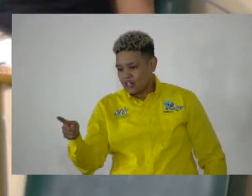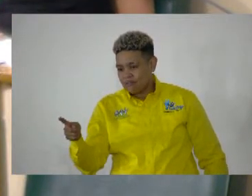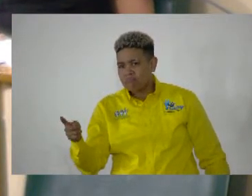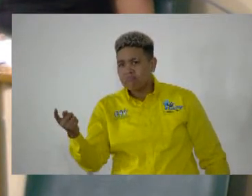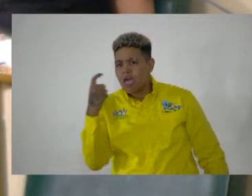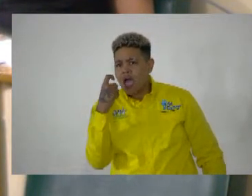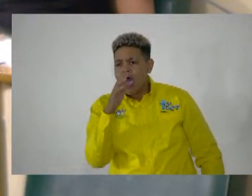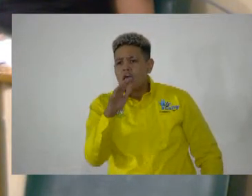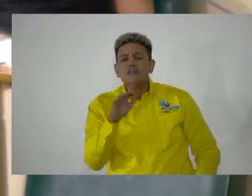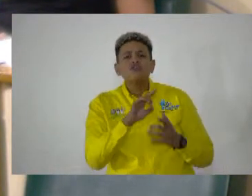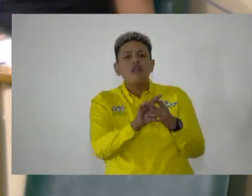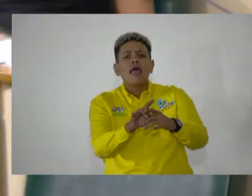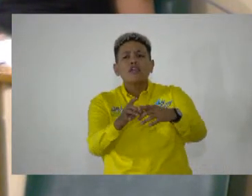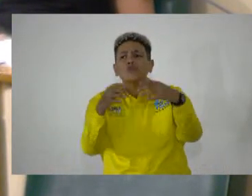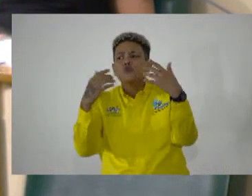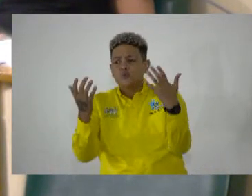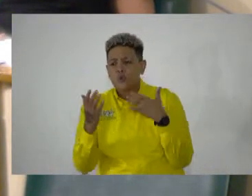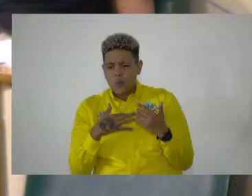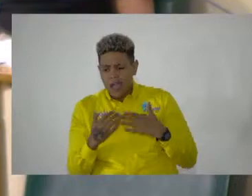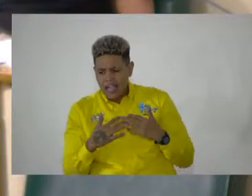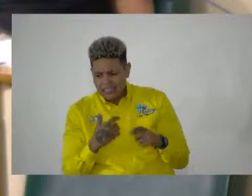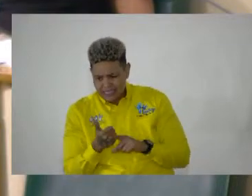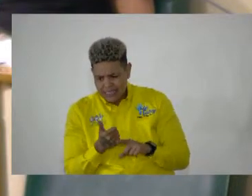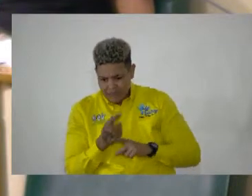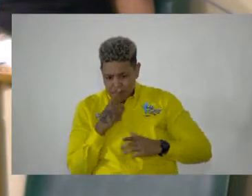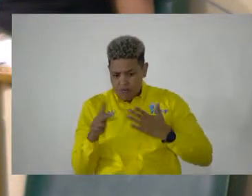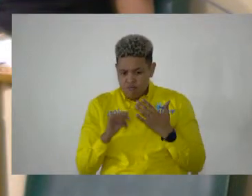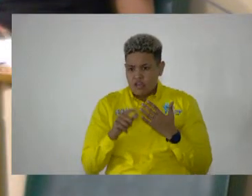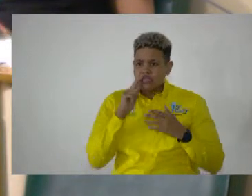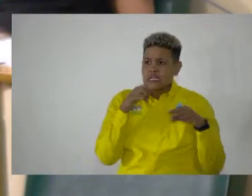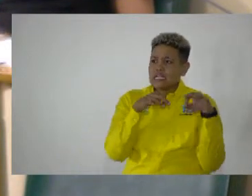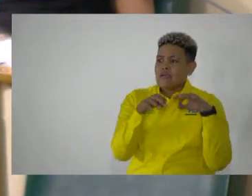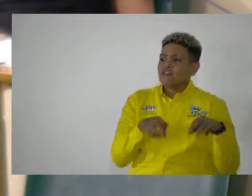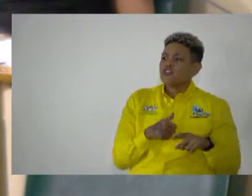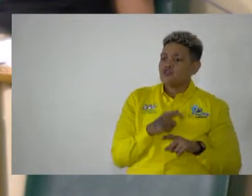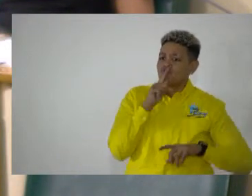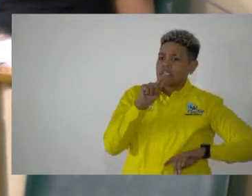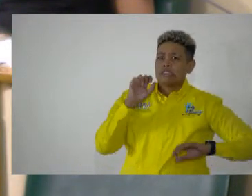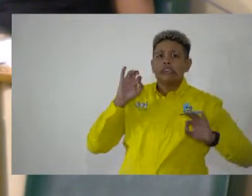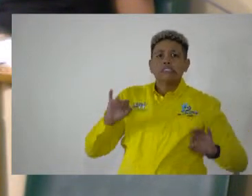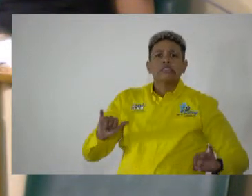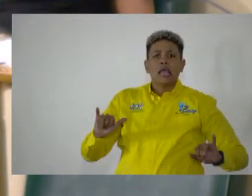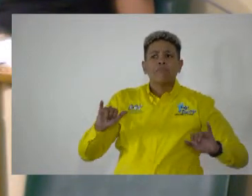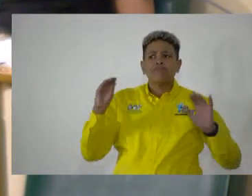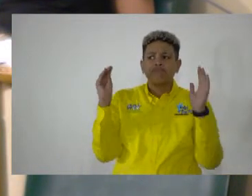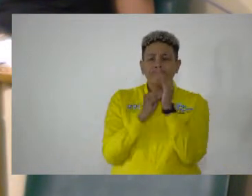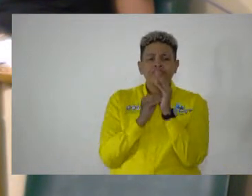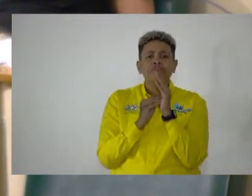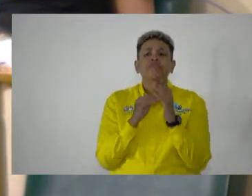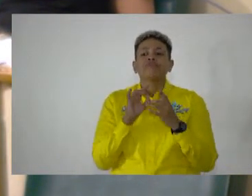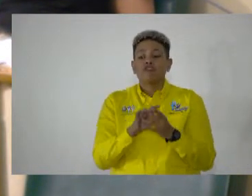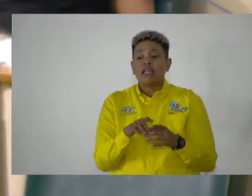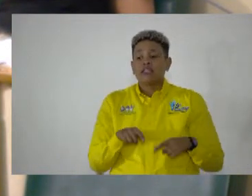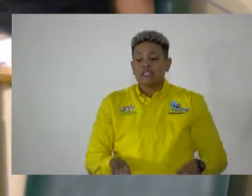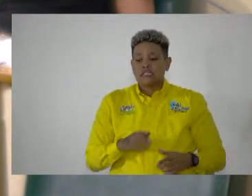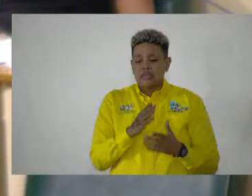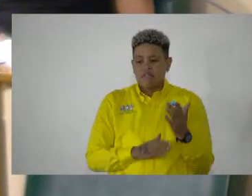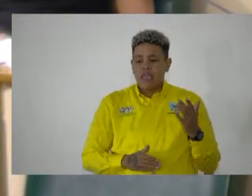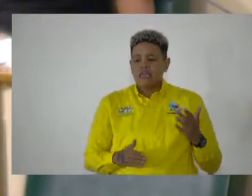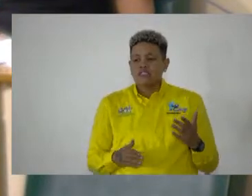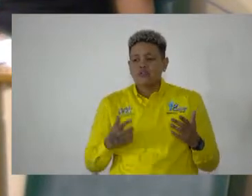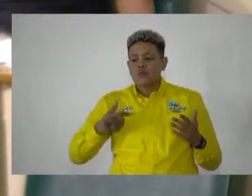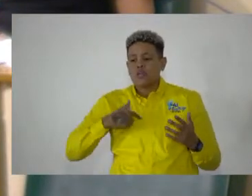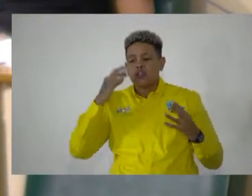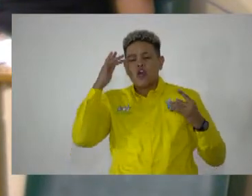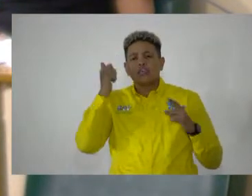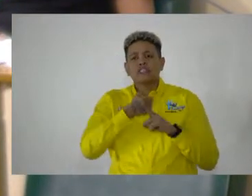asked about whether or not the project definitions are fixed. In this phase, we